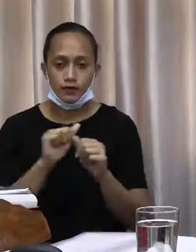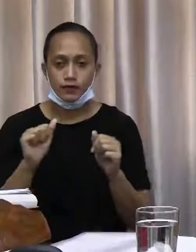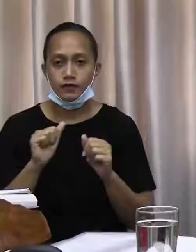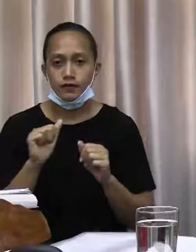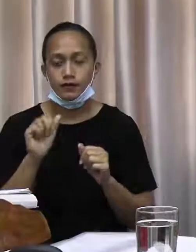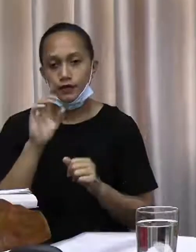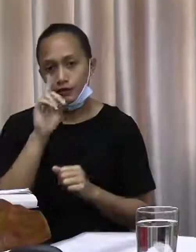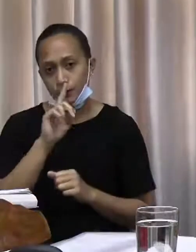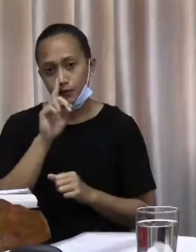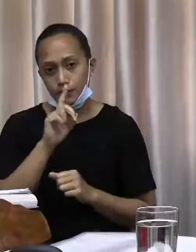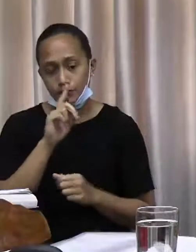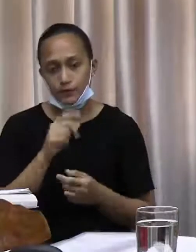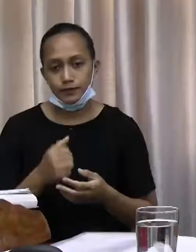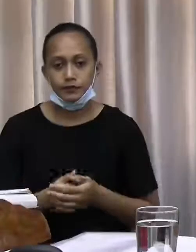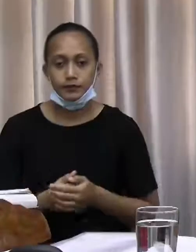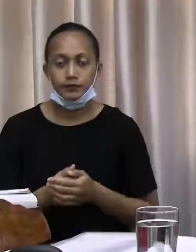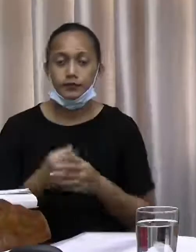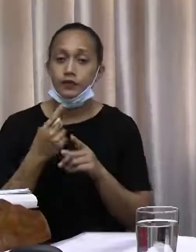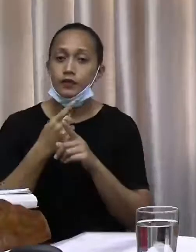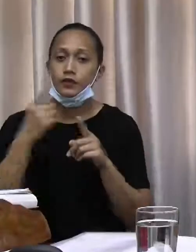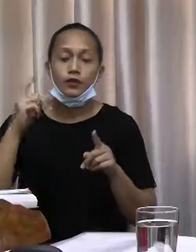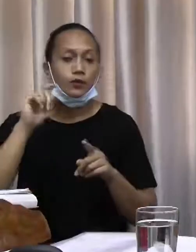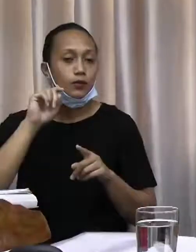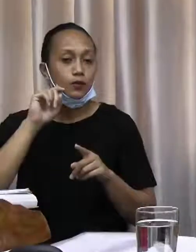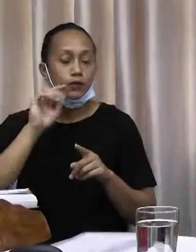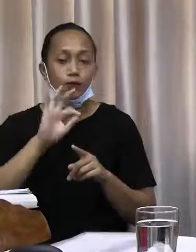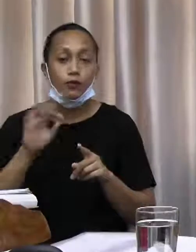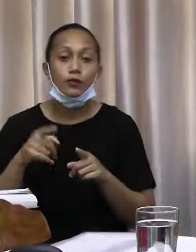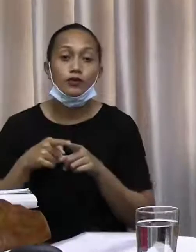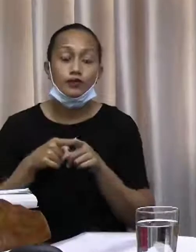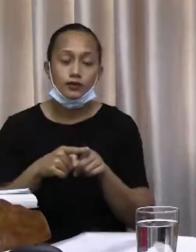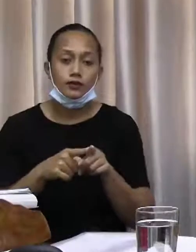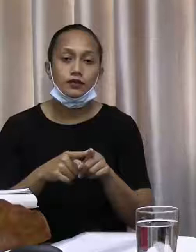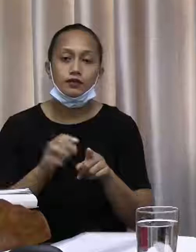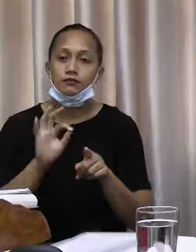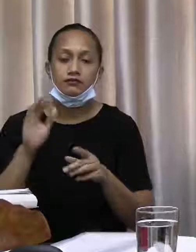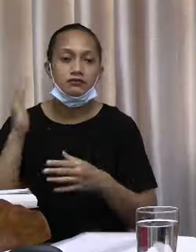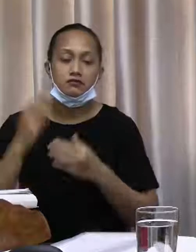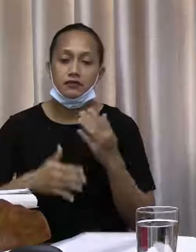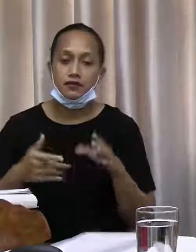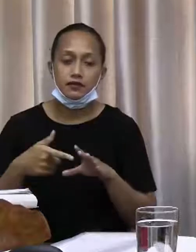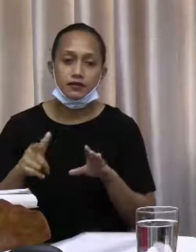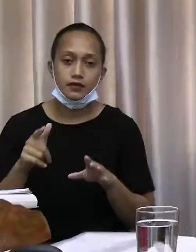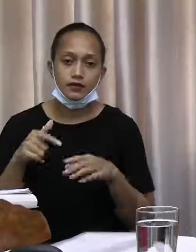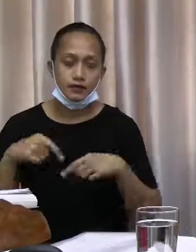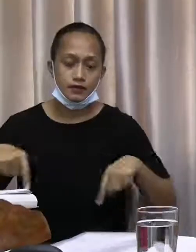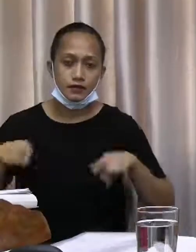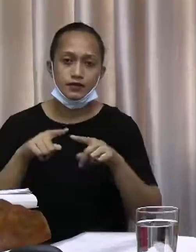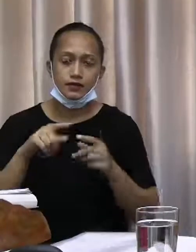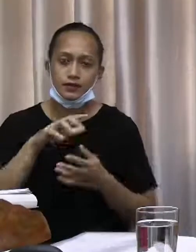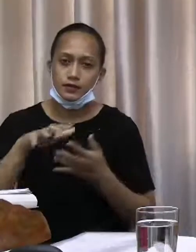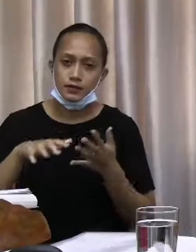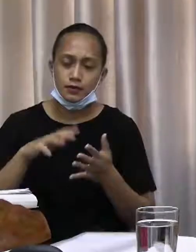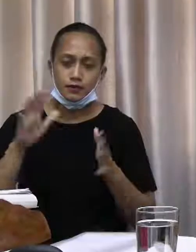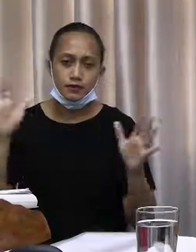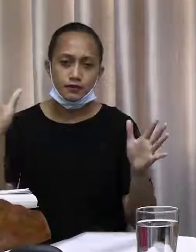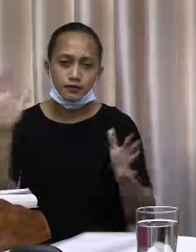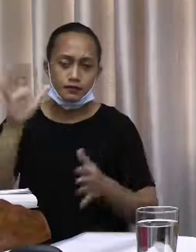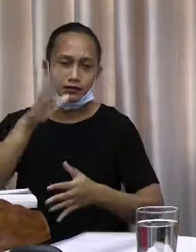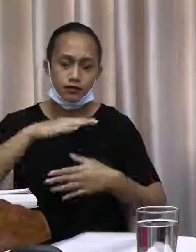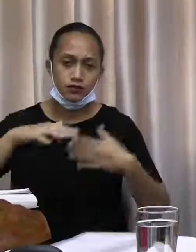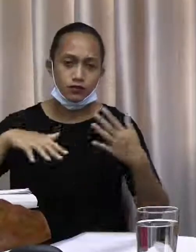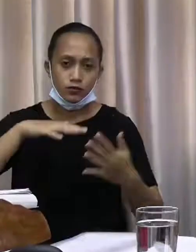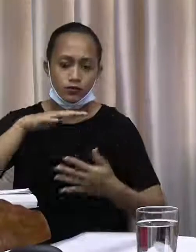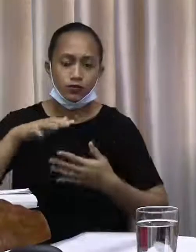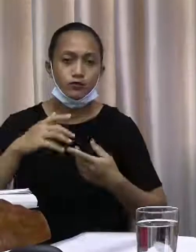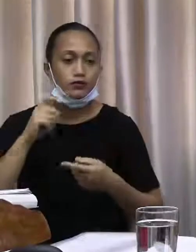nation. God will not leave nor forsake us. In the midst of this storm, let us